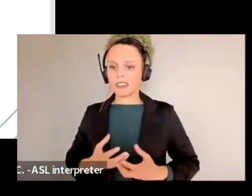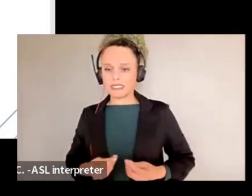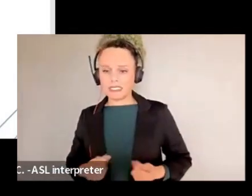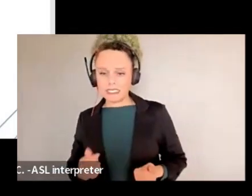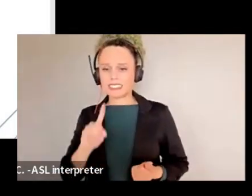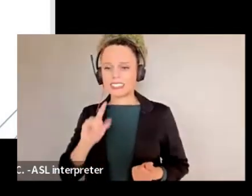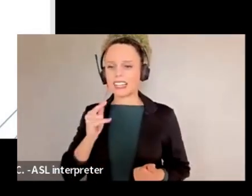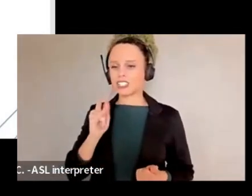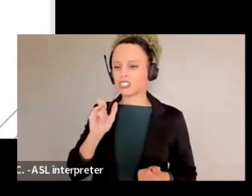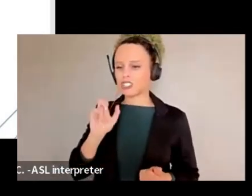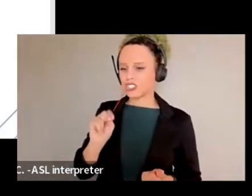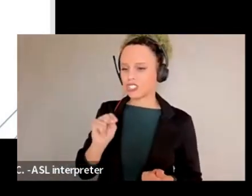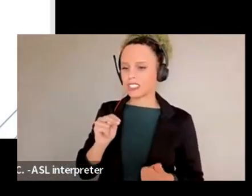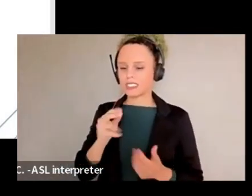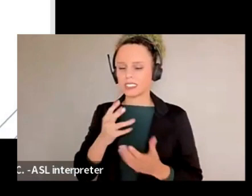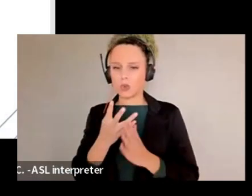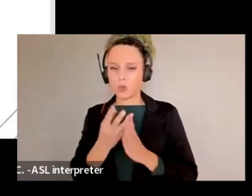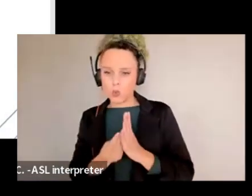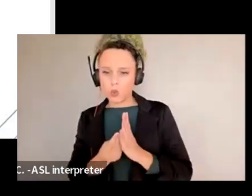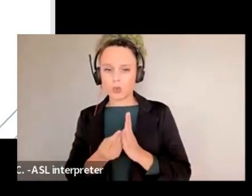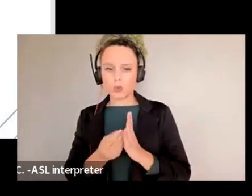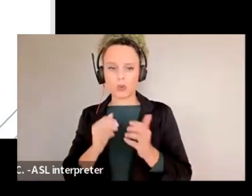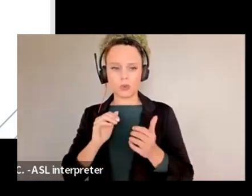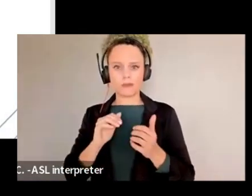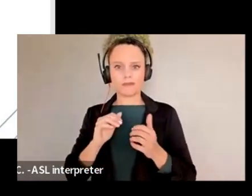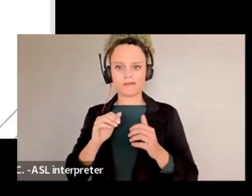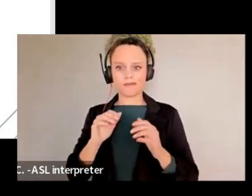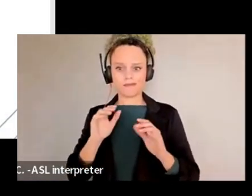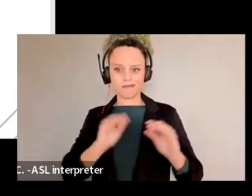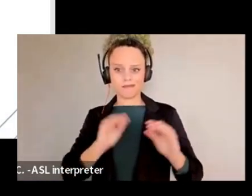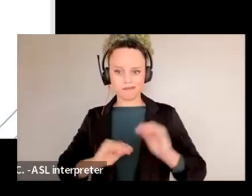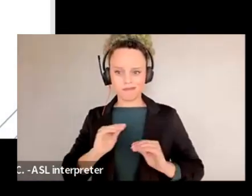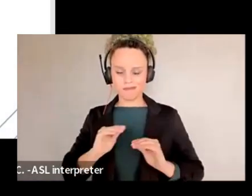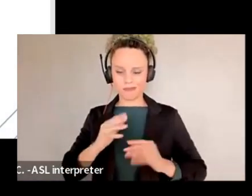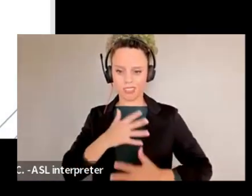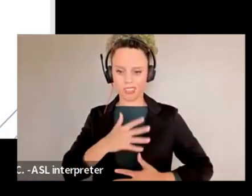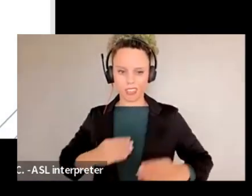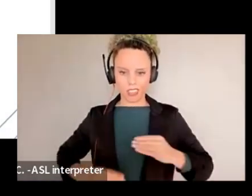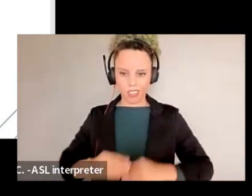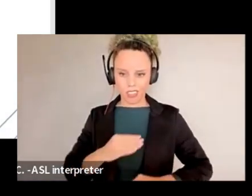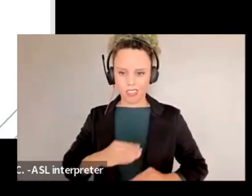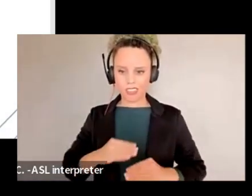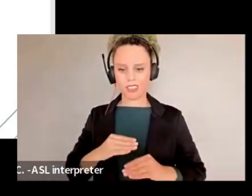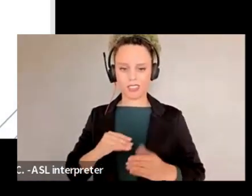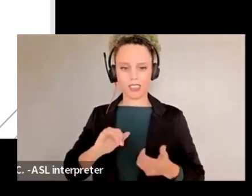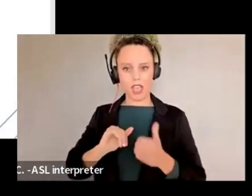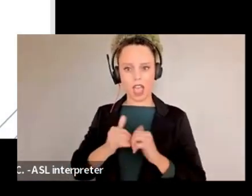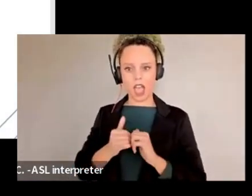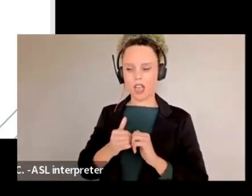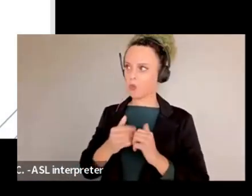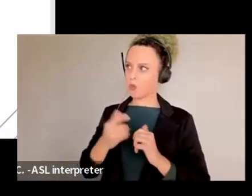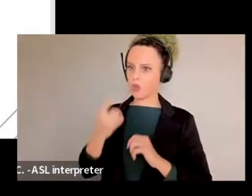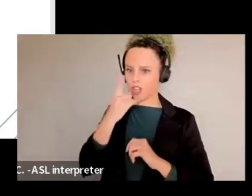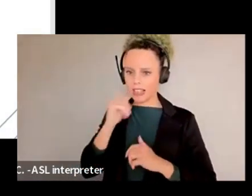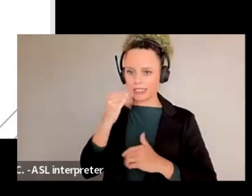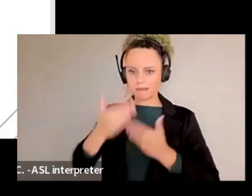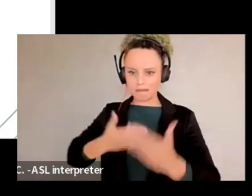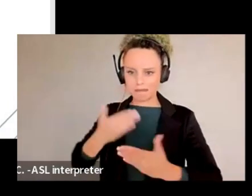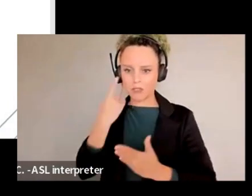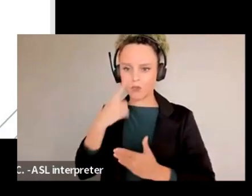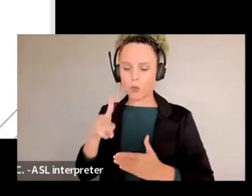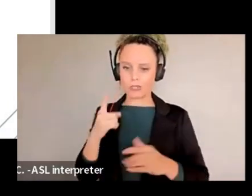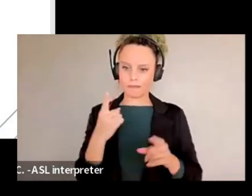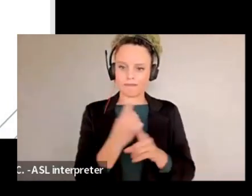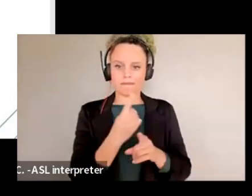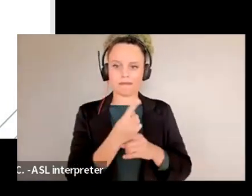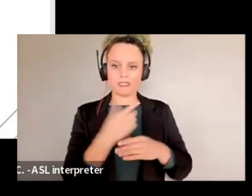different things are absorbed, how the digestion and absorption, kinetics and mechanics work for